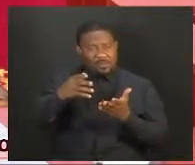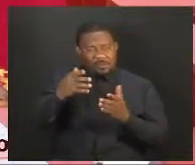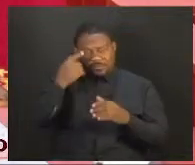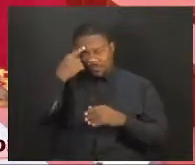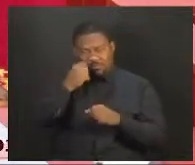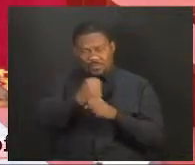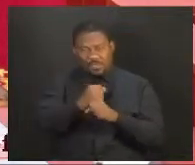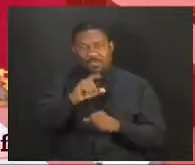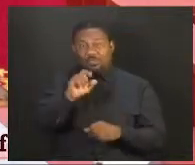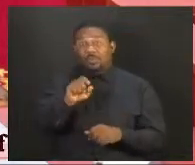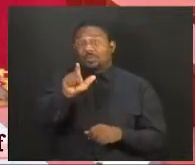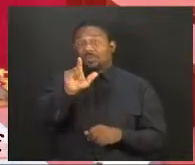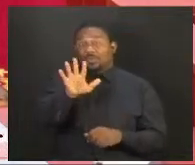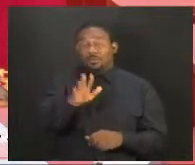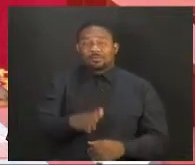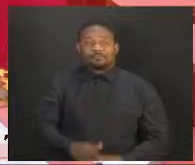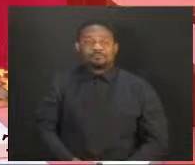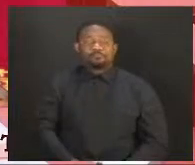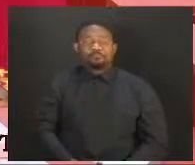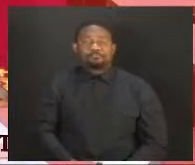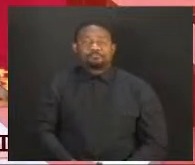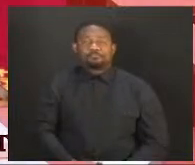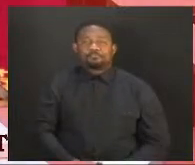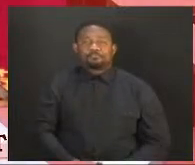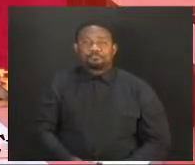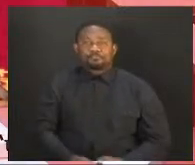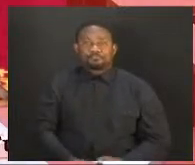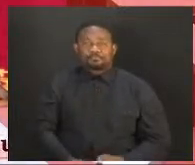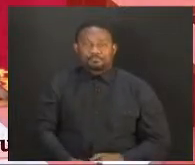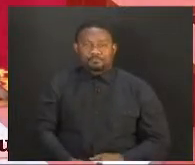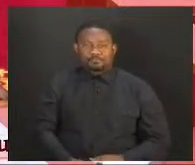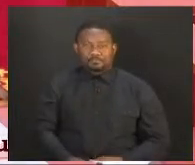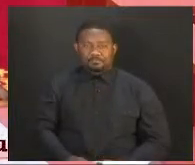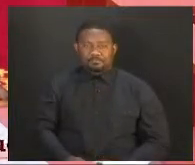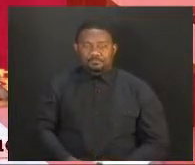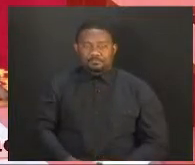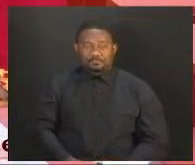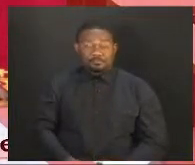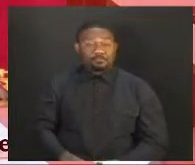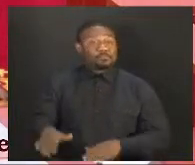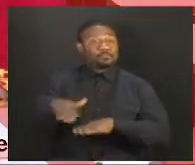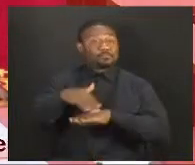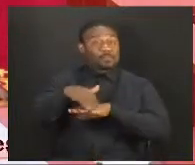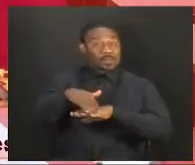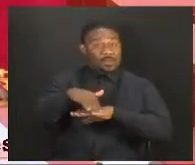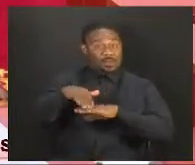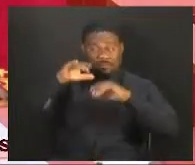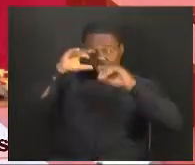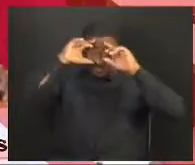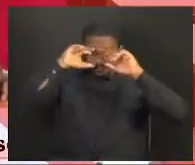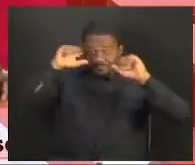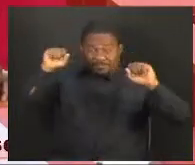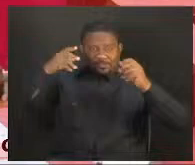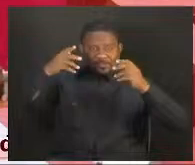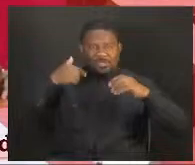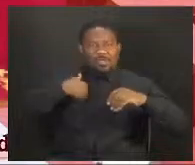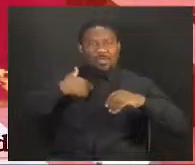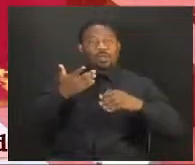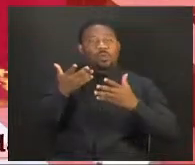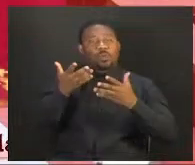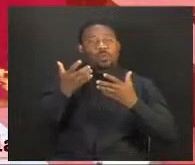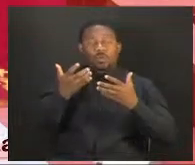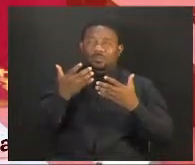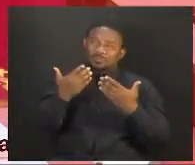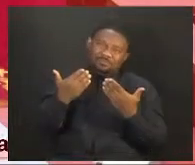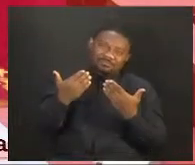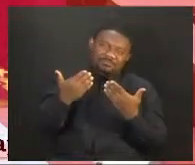year 2025. Right Honorable Speaker, on behalf of His Excellency the President, I would like to